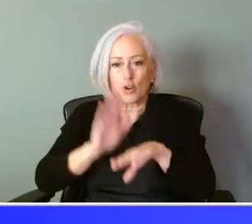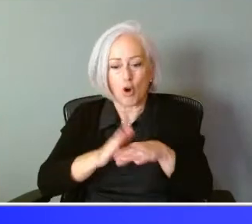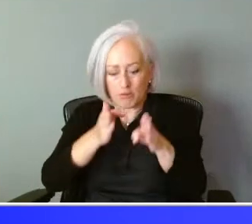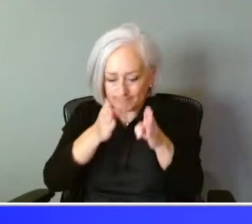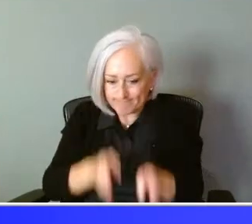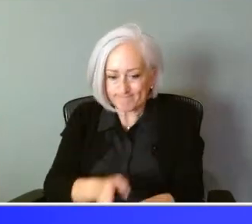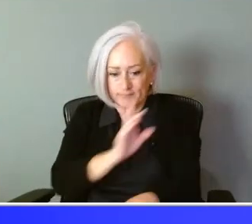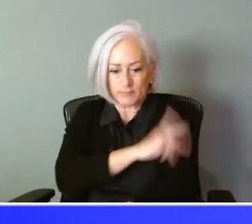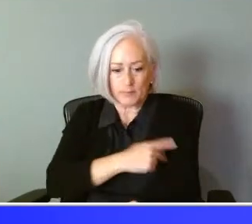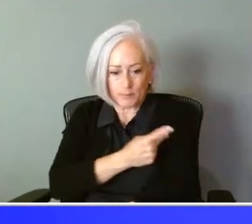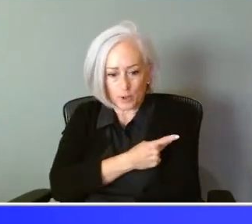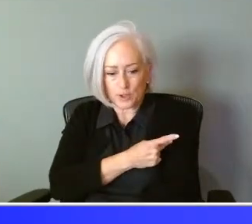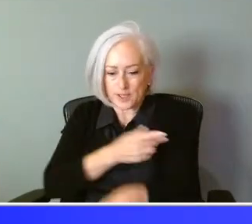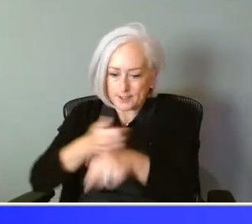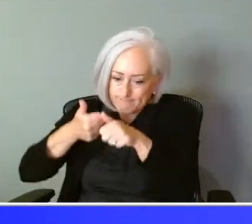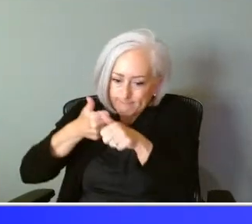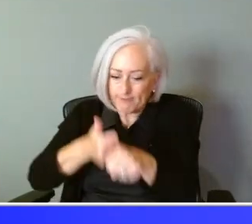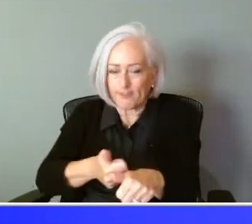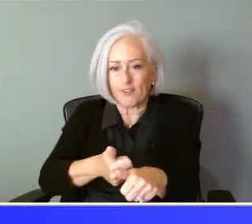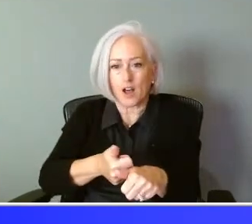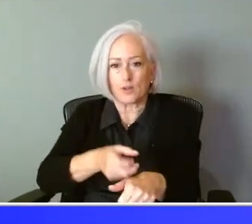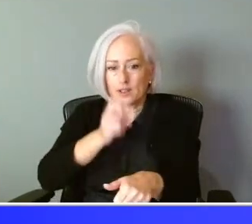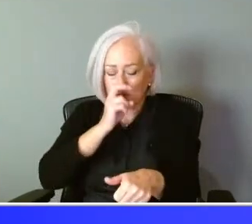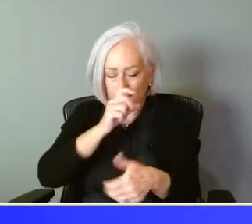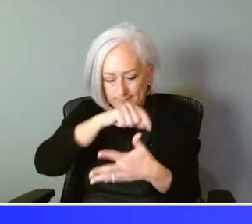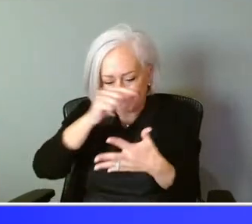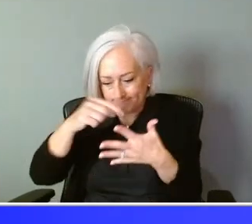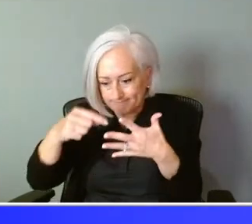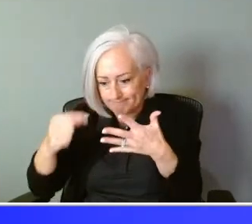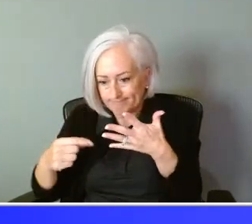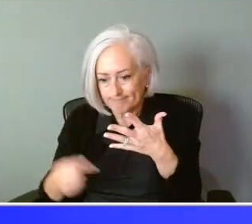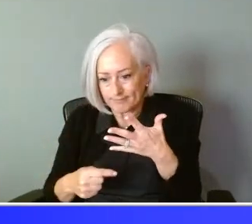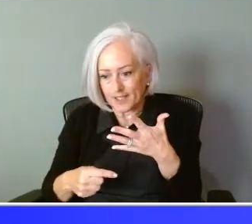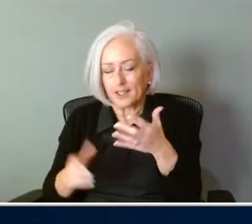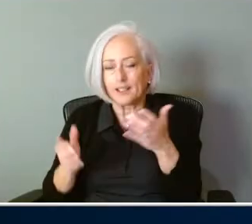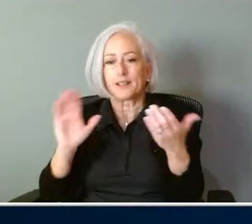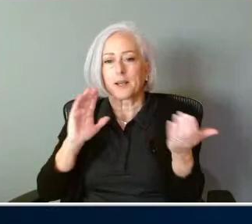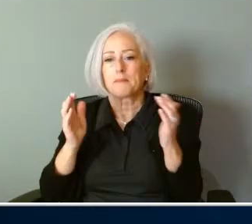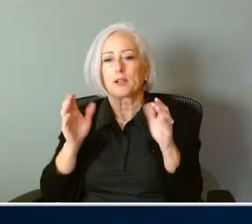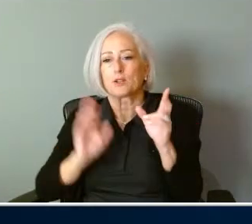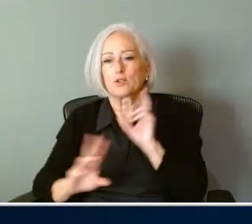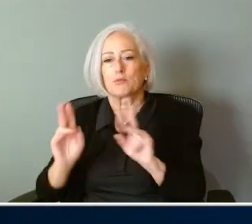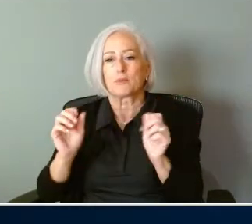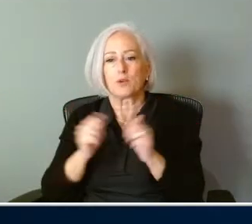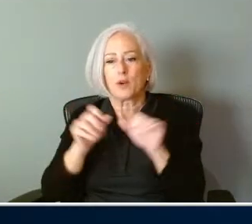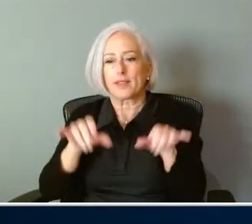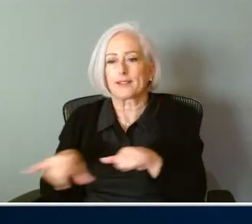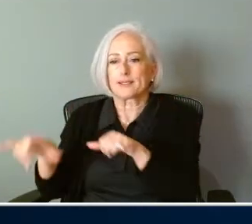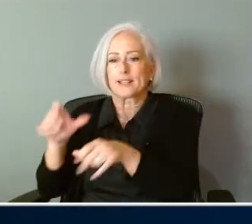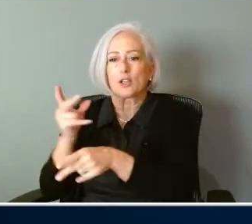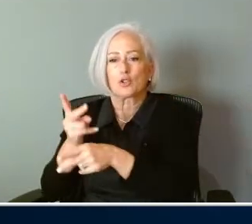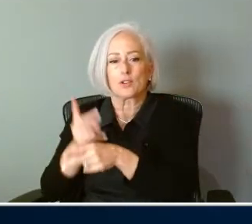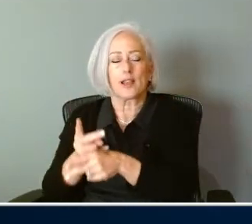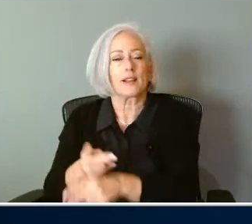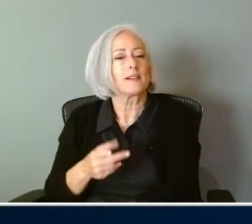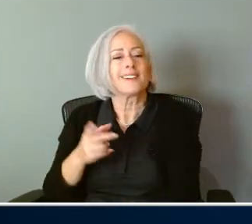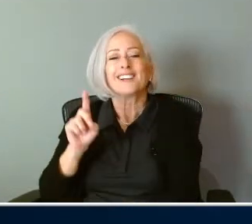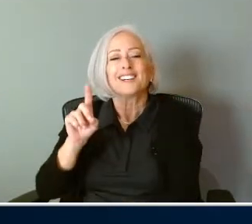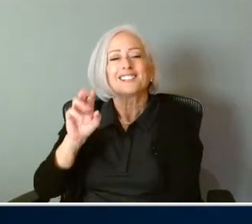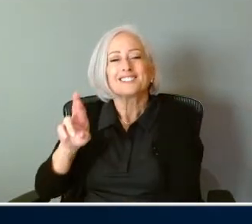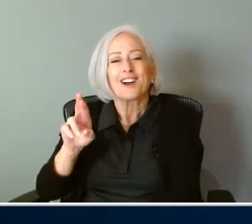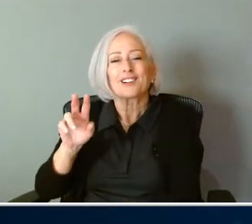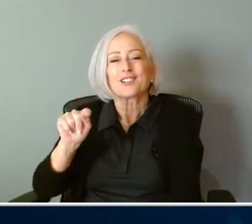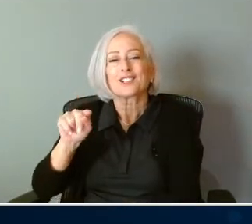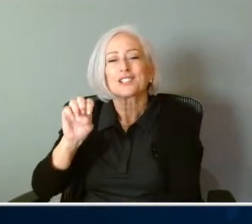adherence to even those folks on the standard of care arm. Dr. Sue, what advice do you have for Dr. Holzerline as he takes over your